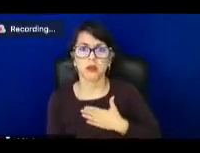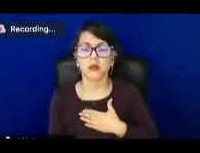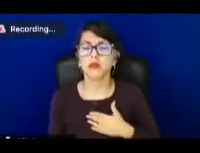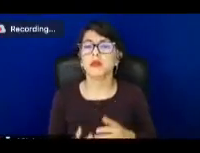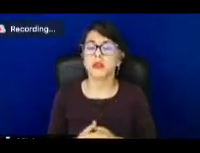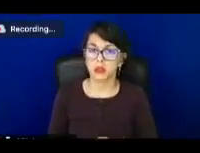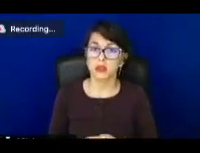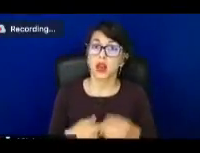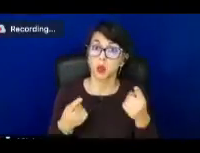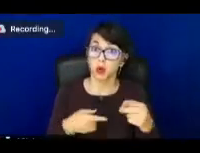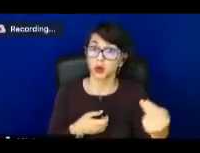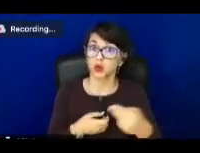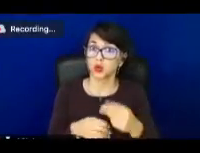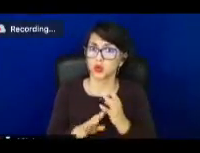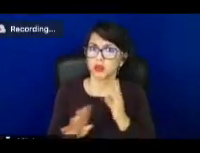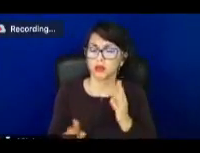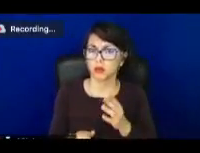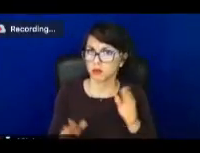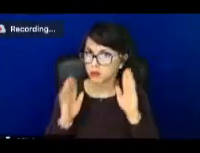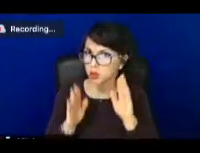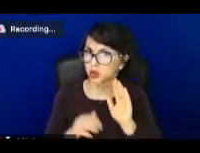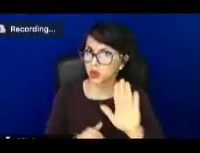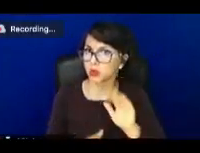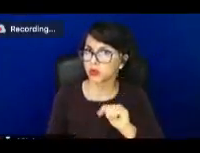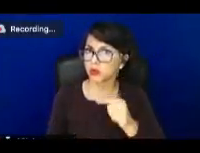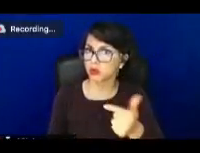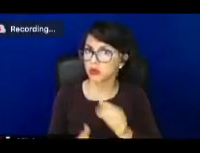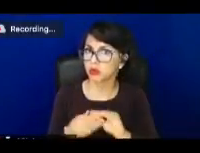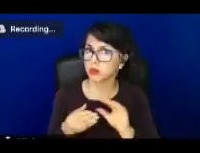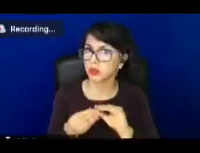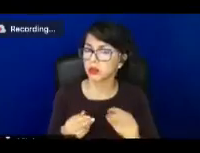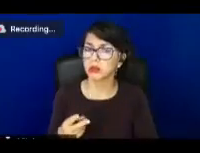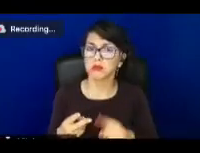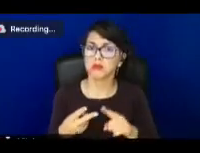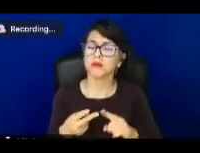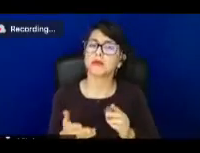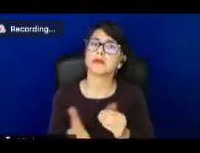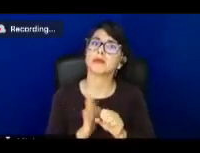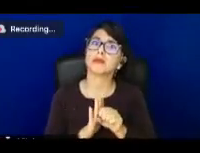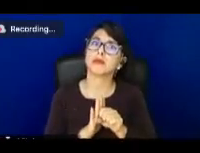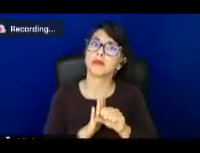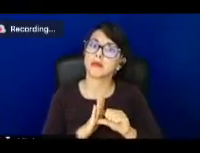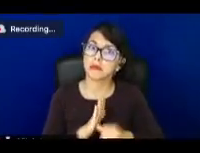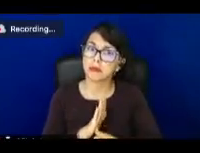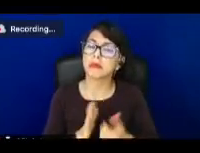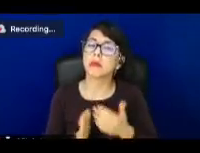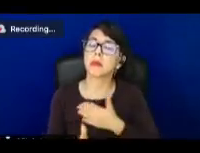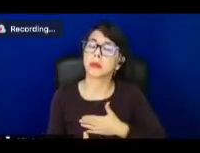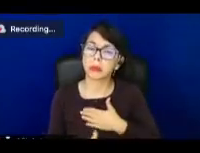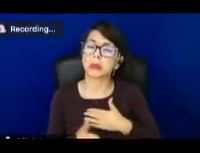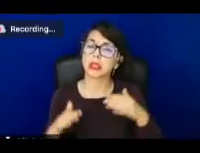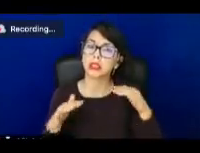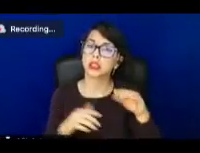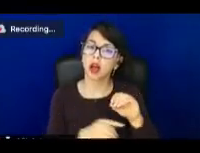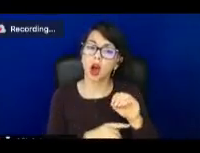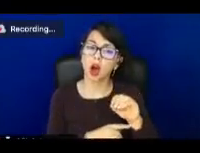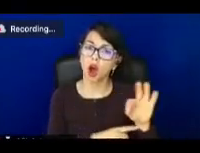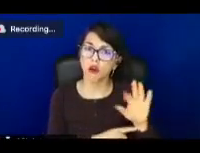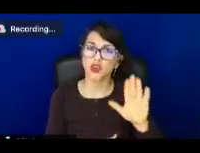speak, and again, please turn down the live stream volume. And we do not have any callers in the queue at this time,